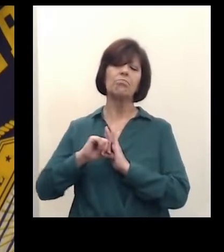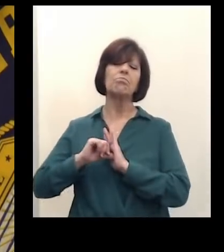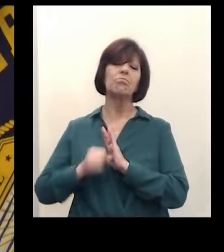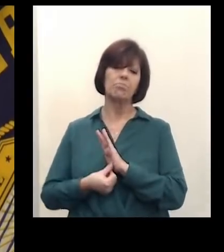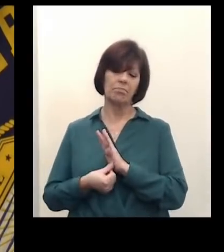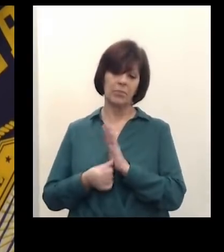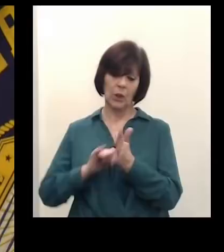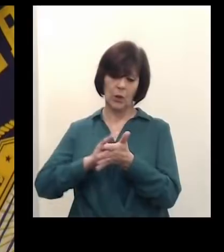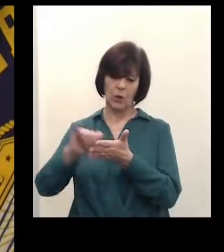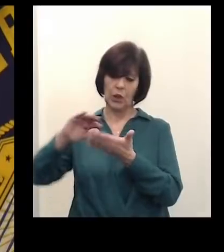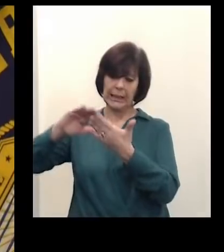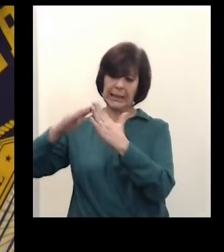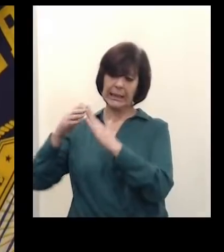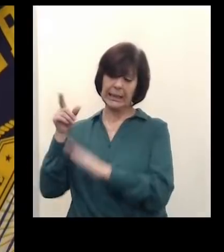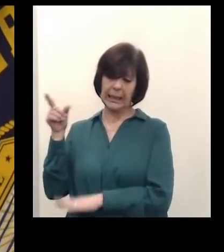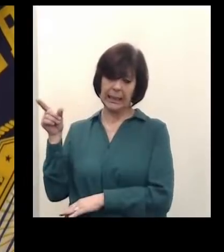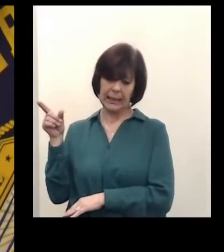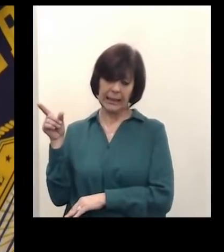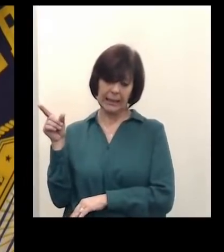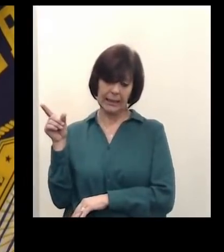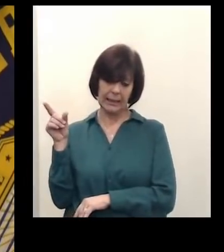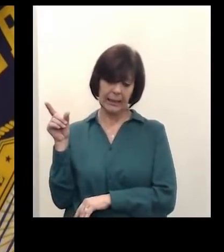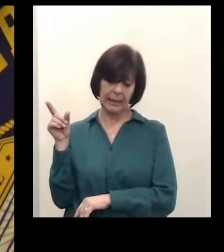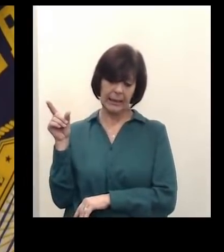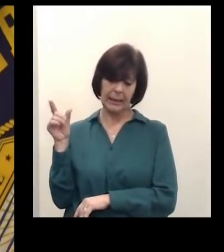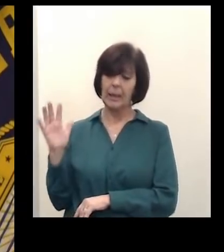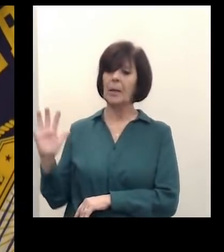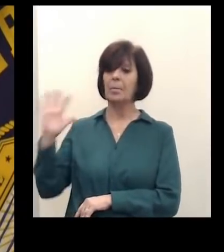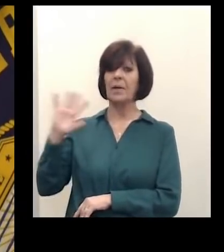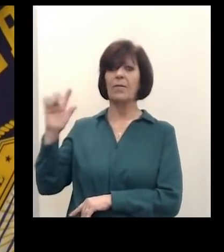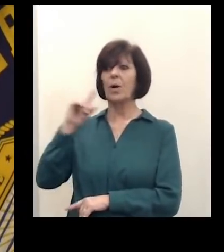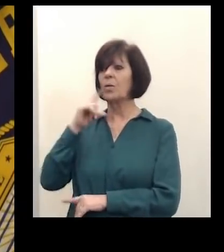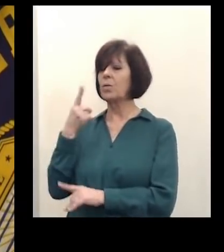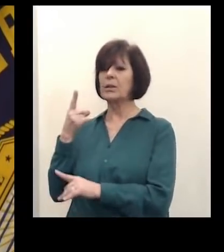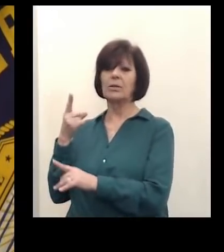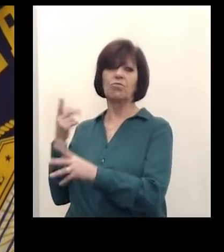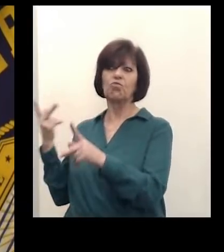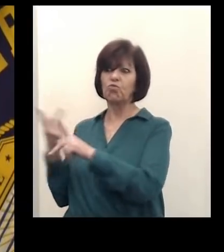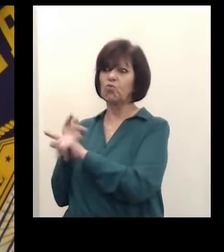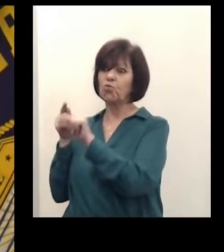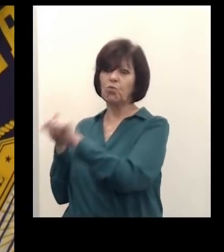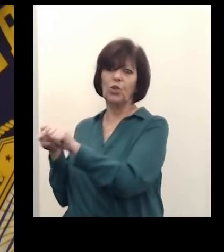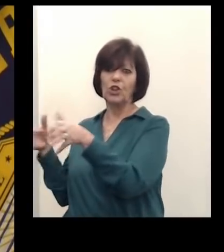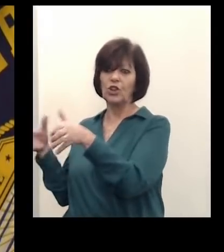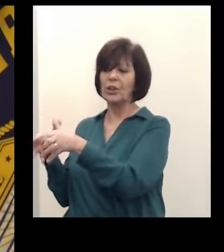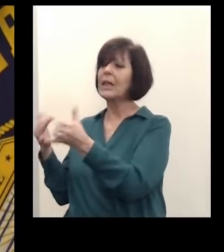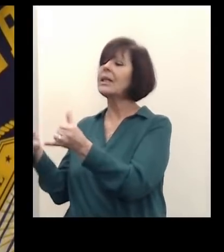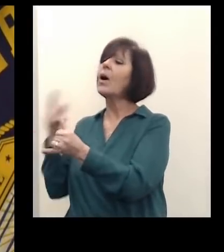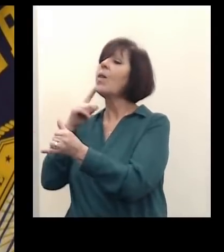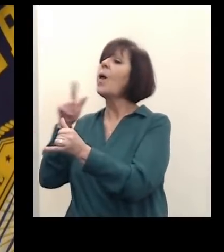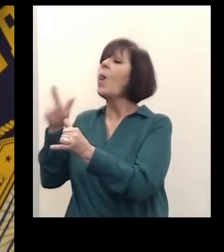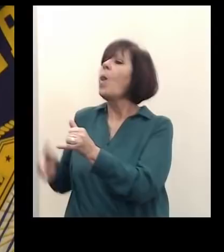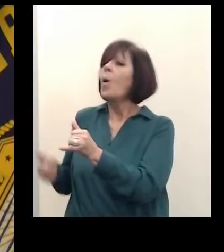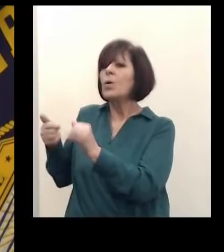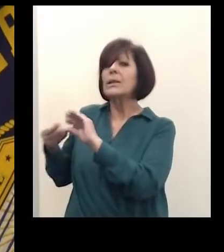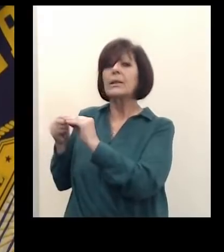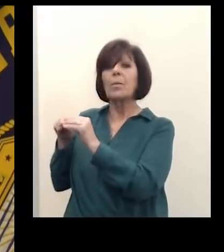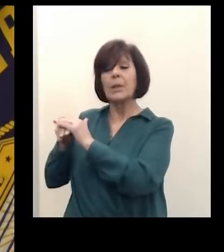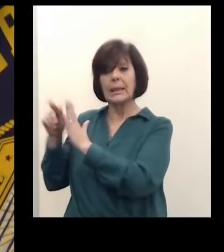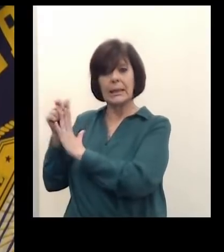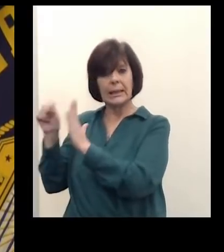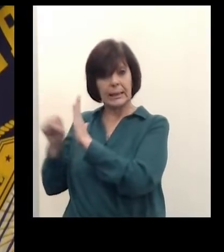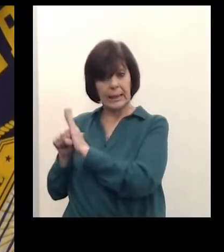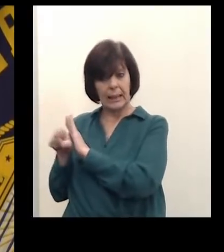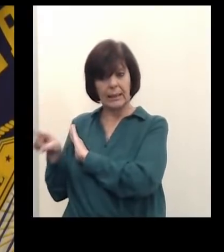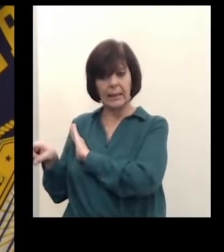City was once the epicenter of the pandemic, and now they're seeing some of the lowest positivity rates in the state, and they even forced